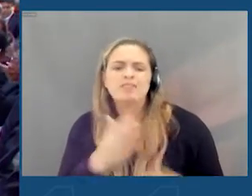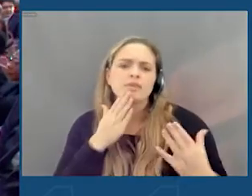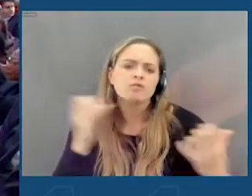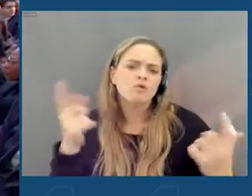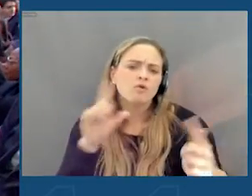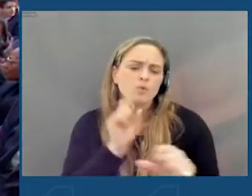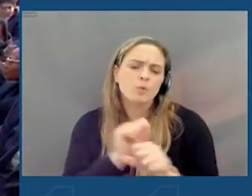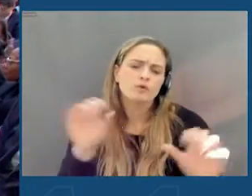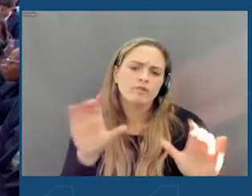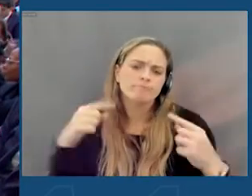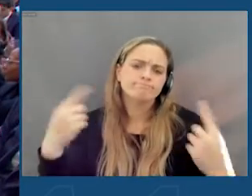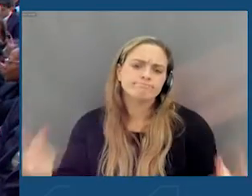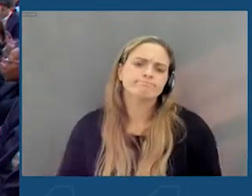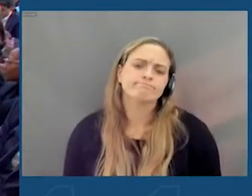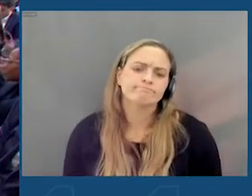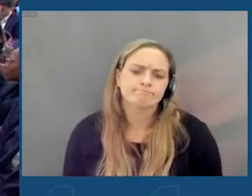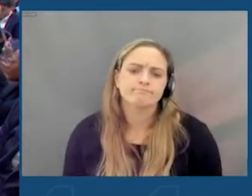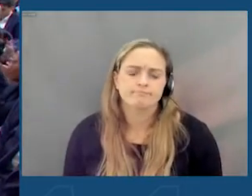for us.